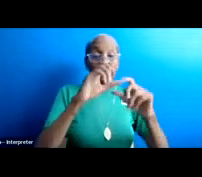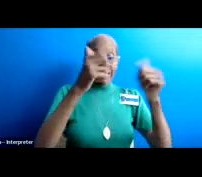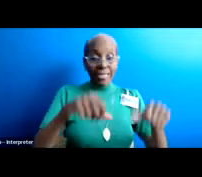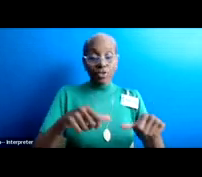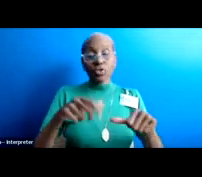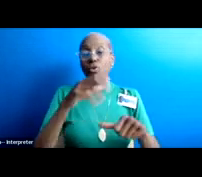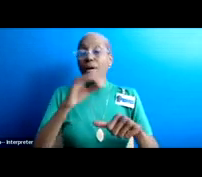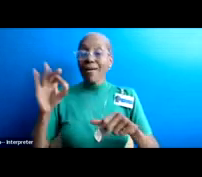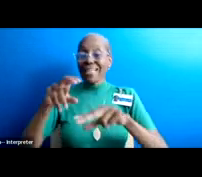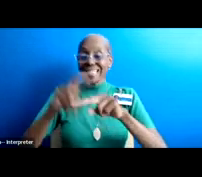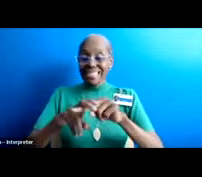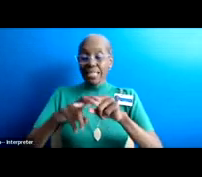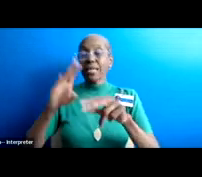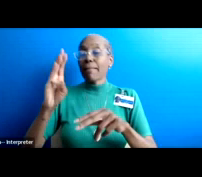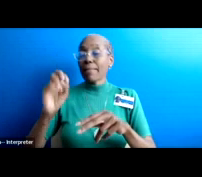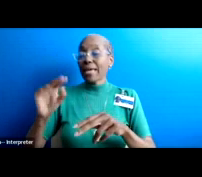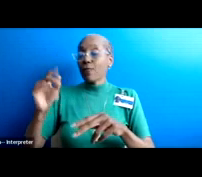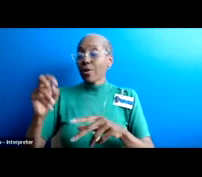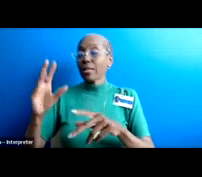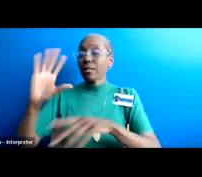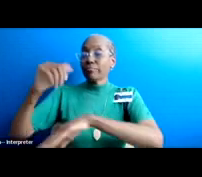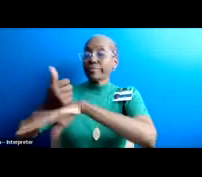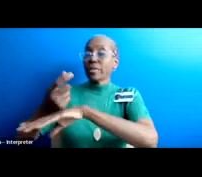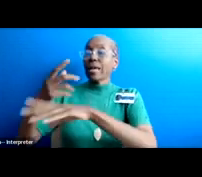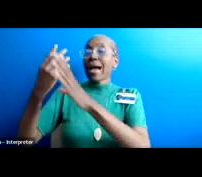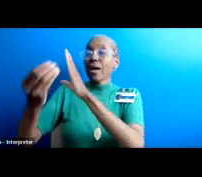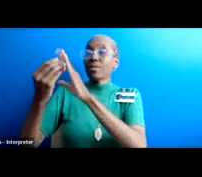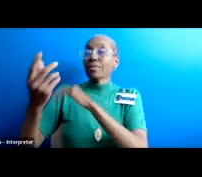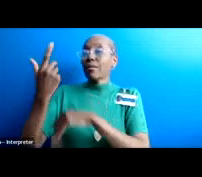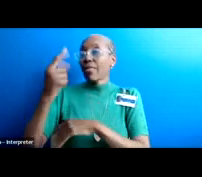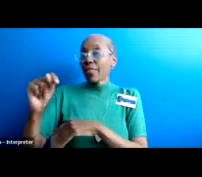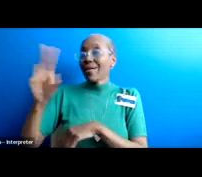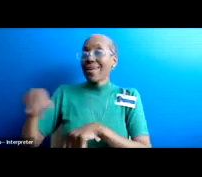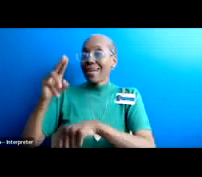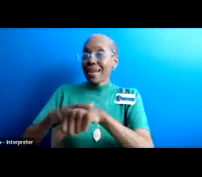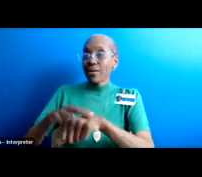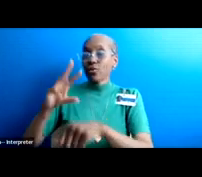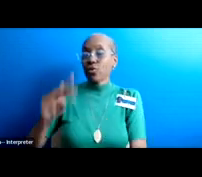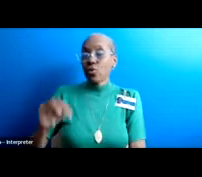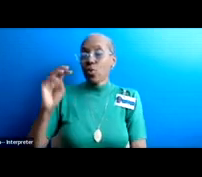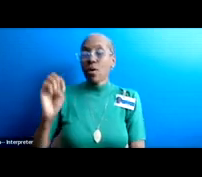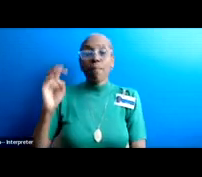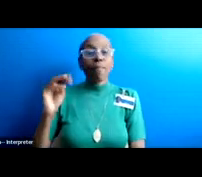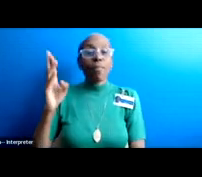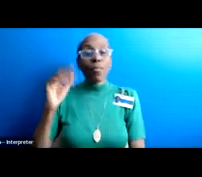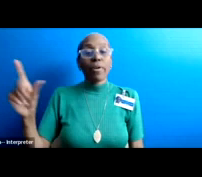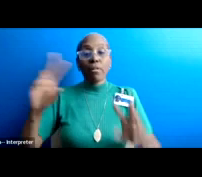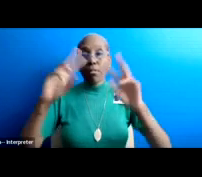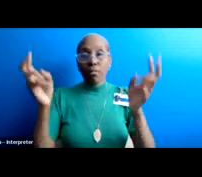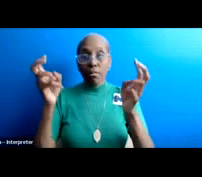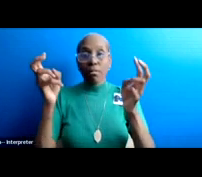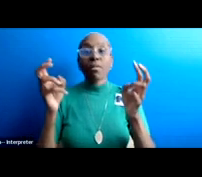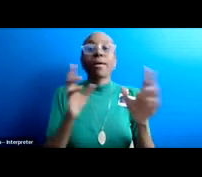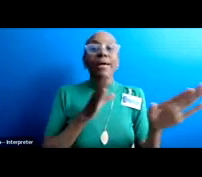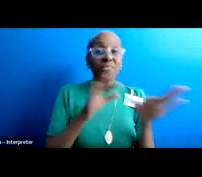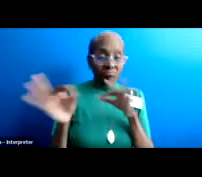seated Benjamin Franklin located outside the National Memorial. Pretty straightforward, and it instructs the student